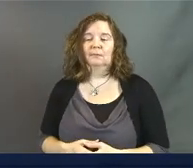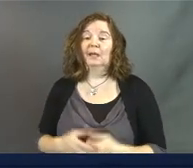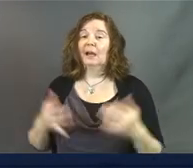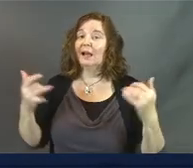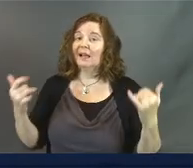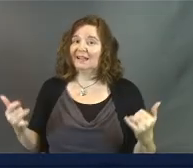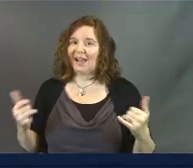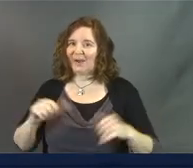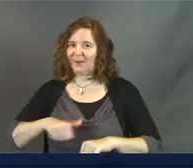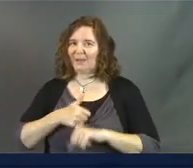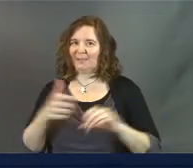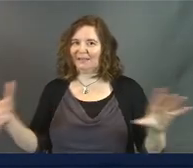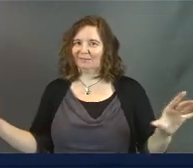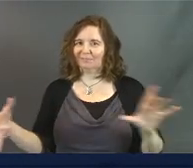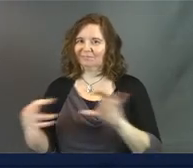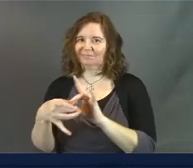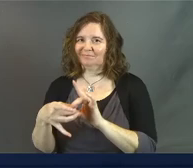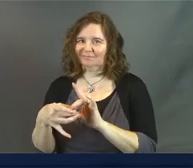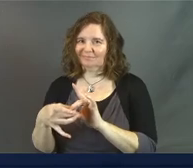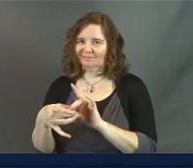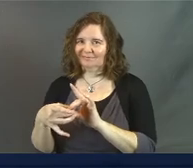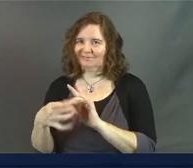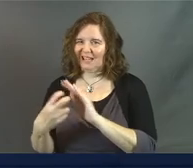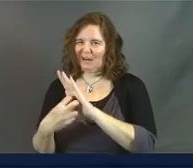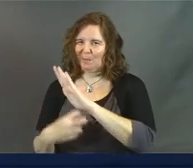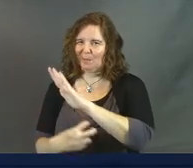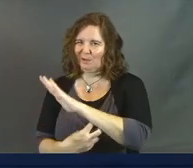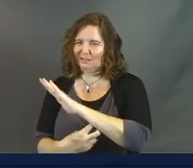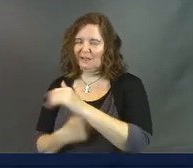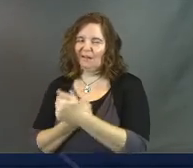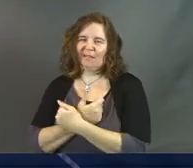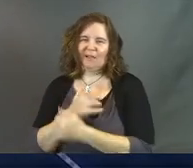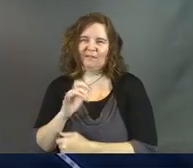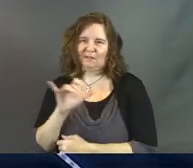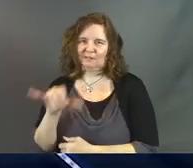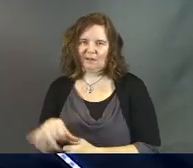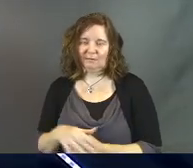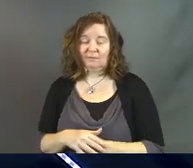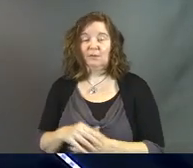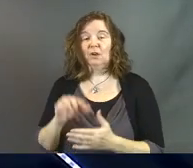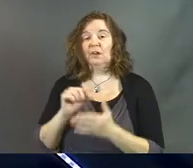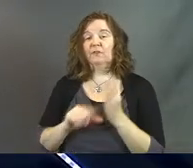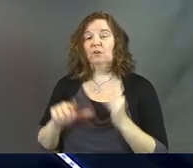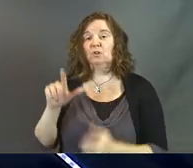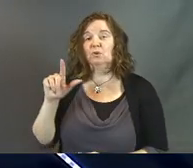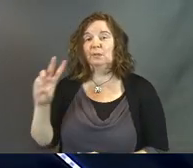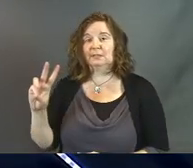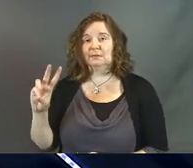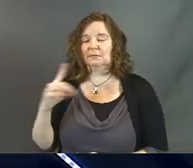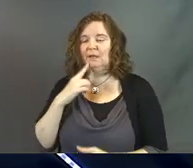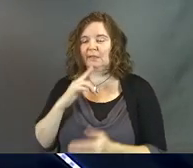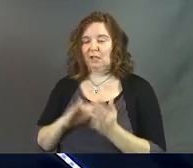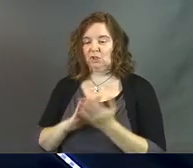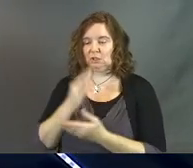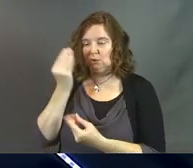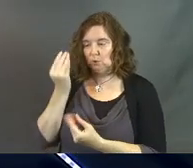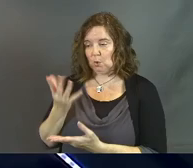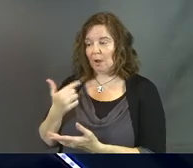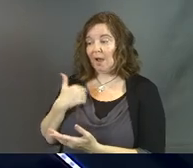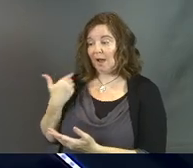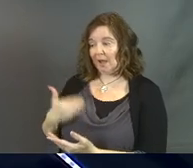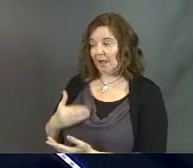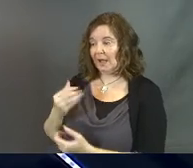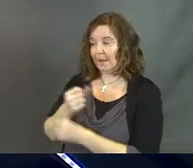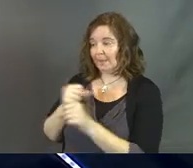And now he builds a bridge to her. And I love that he does that. Verse 26, then Jesus told her, I